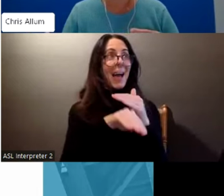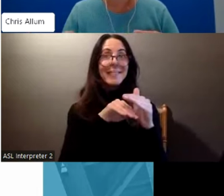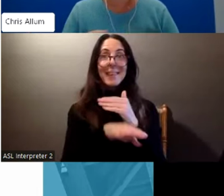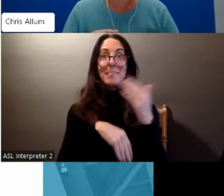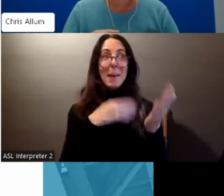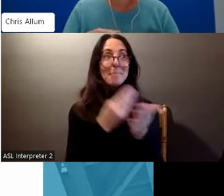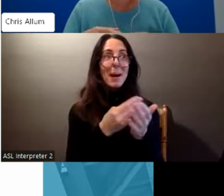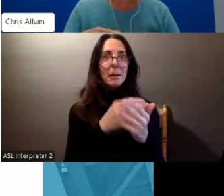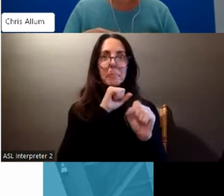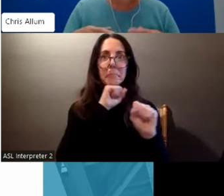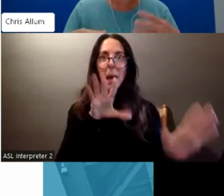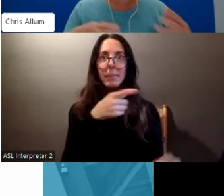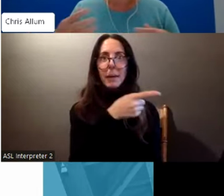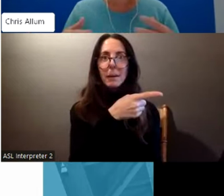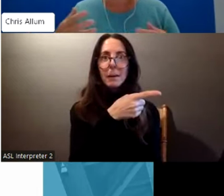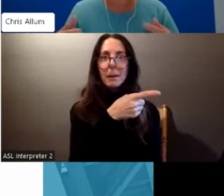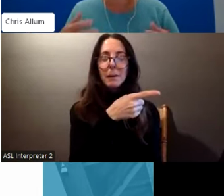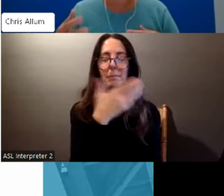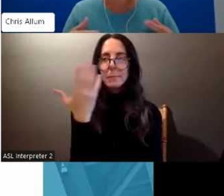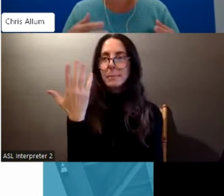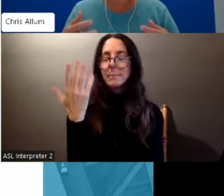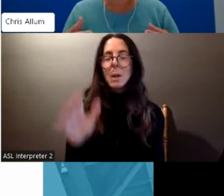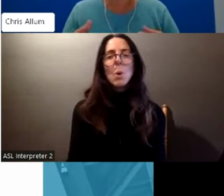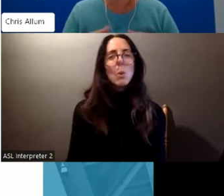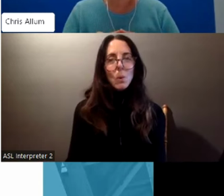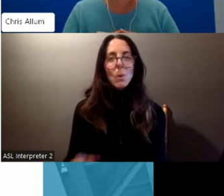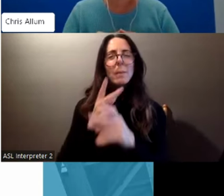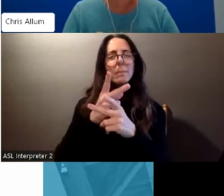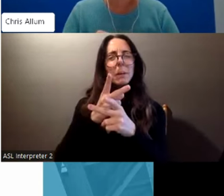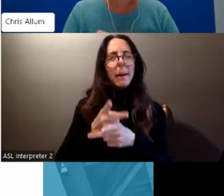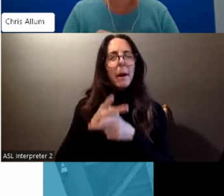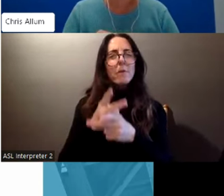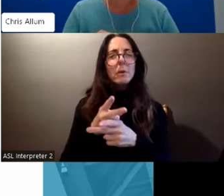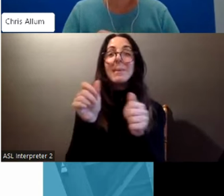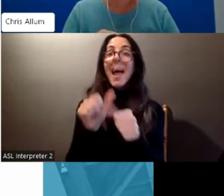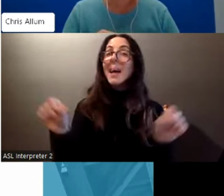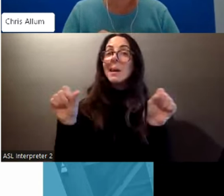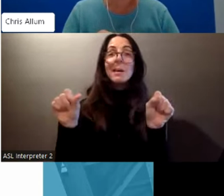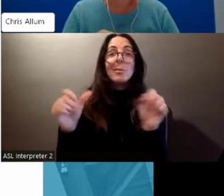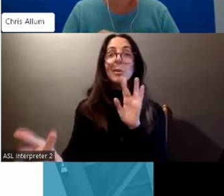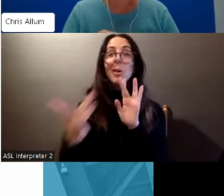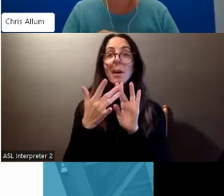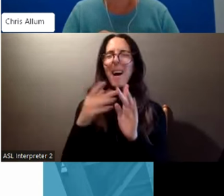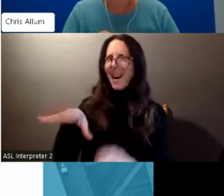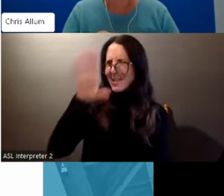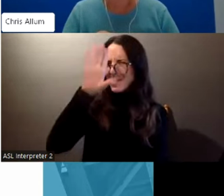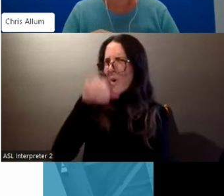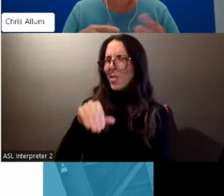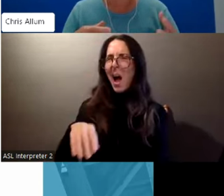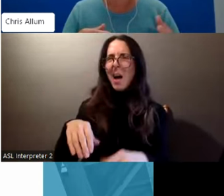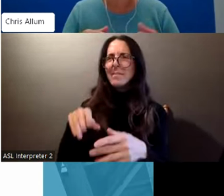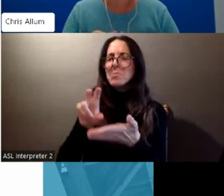account. So you need to be wary when somebody is promising these high and guaranteed